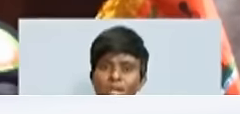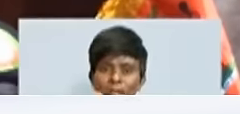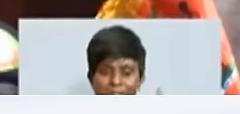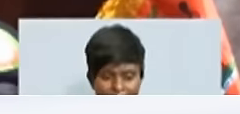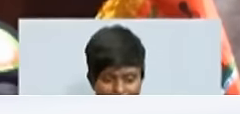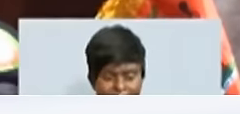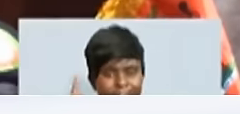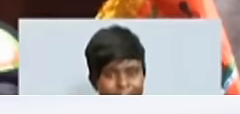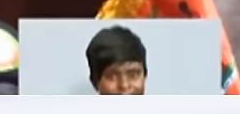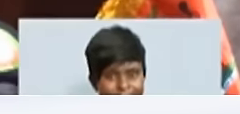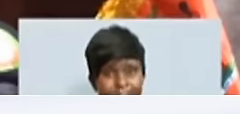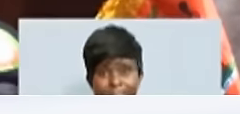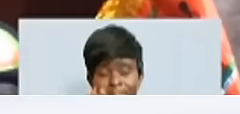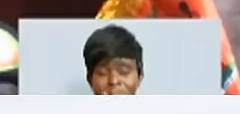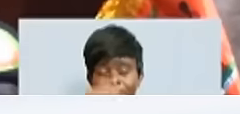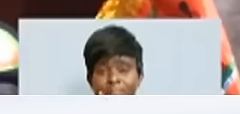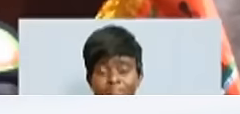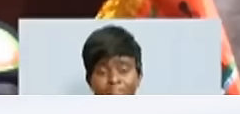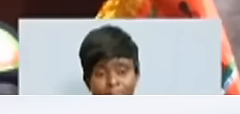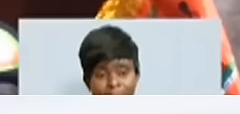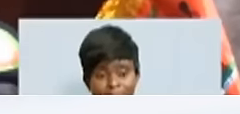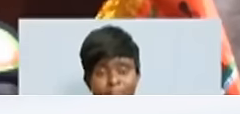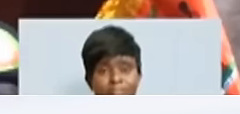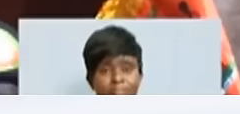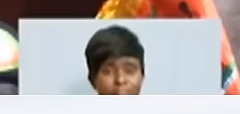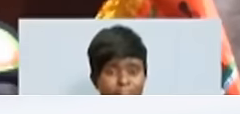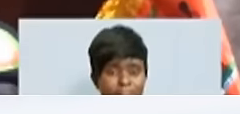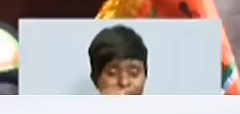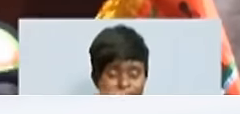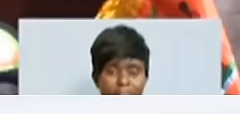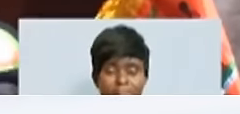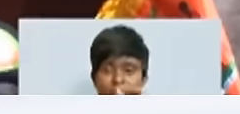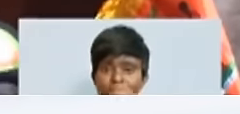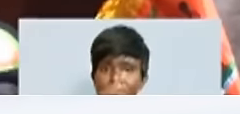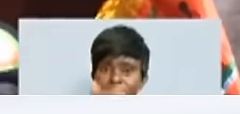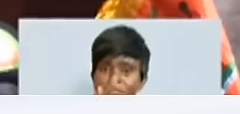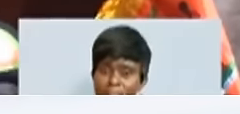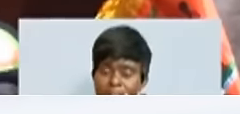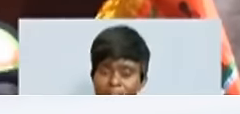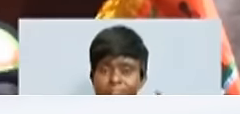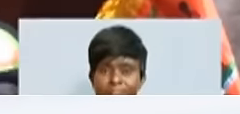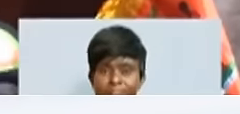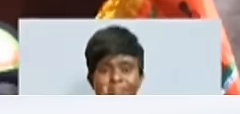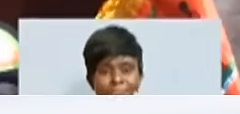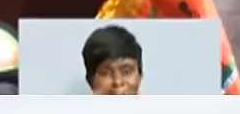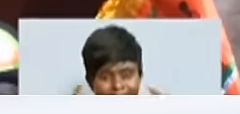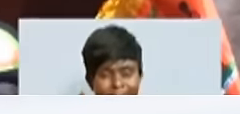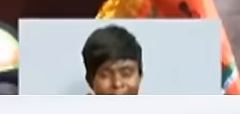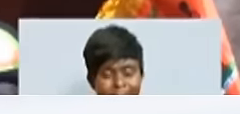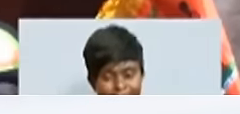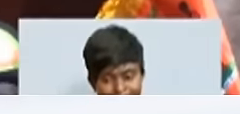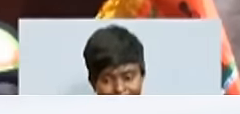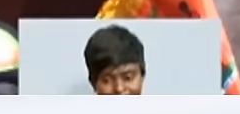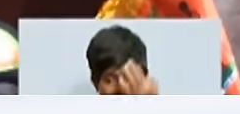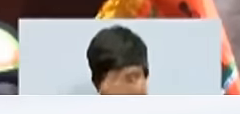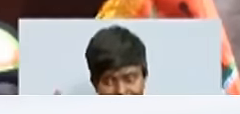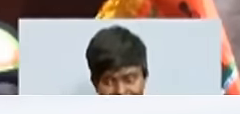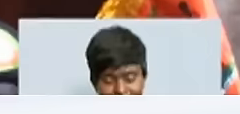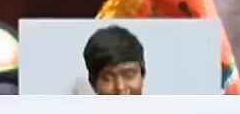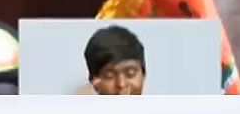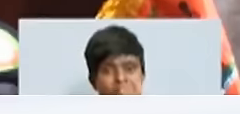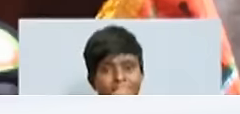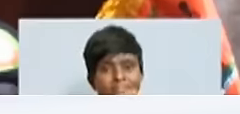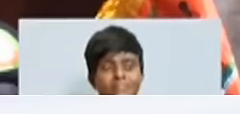acceptable. These acts of vandalism and reckless burning of bushes, for